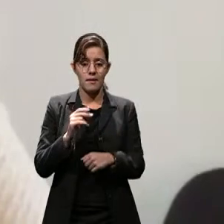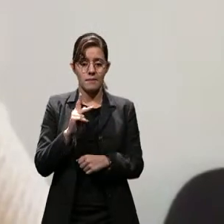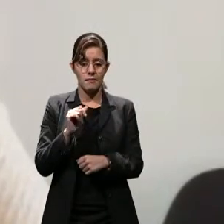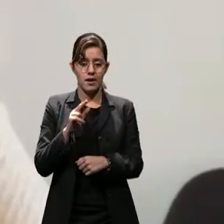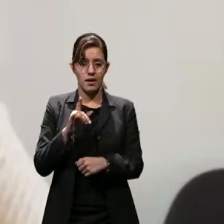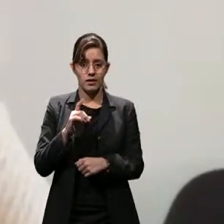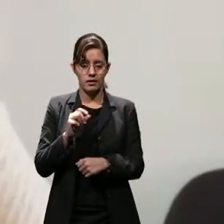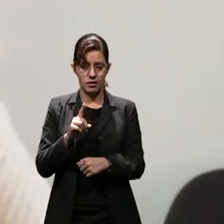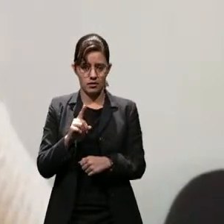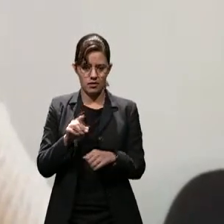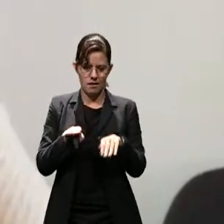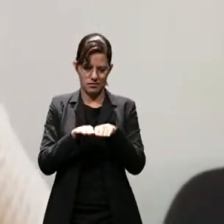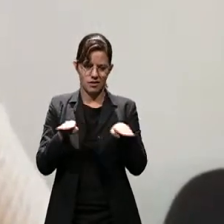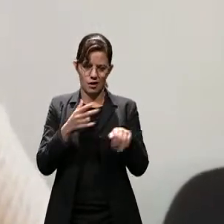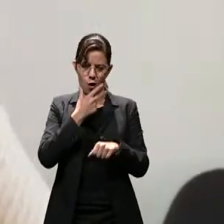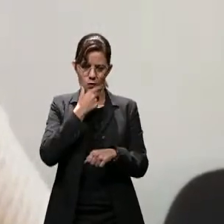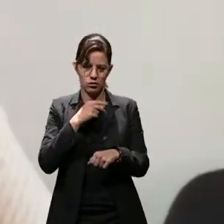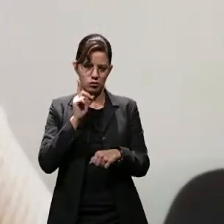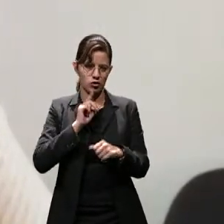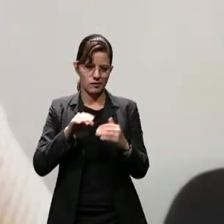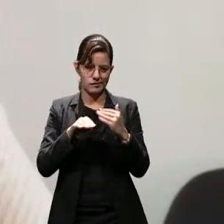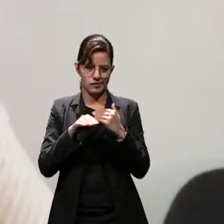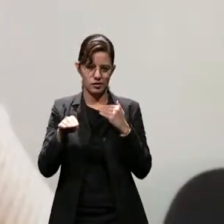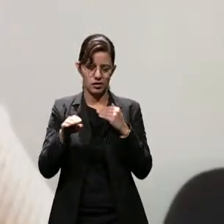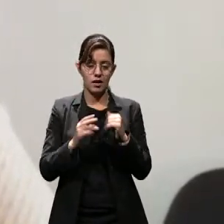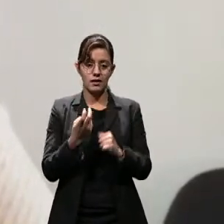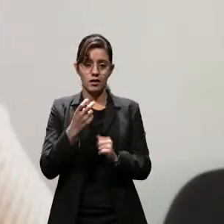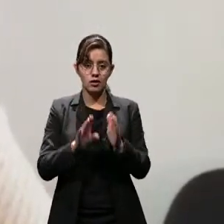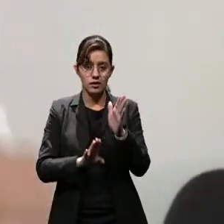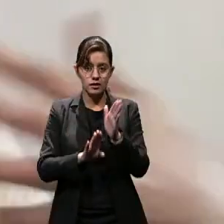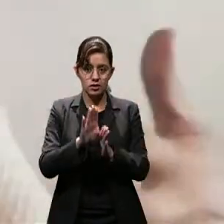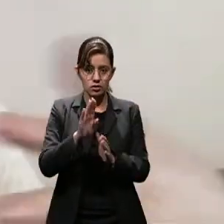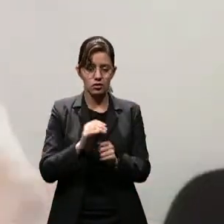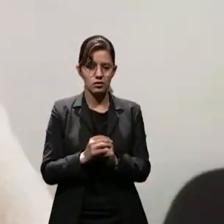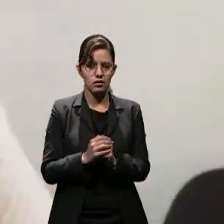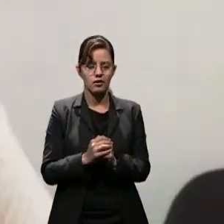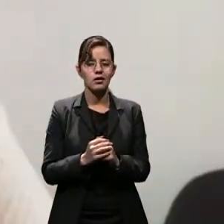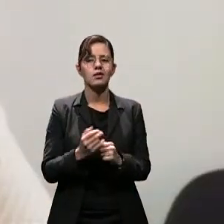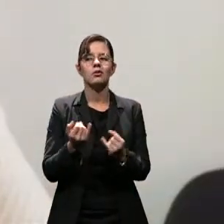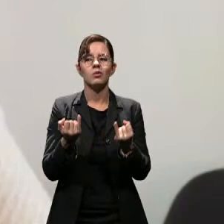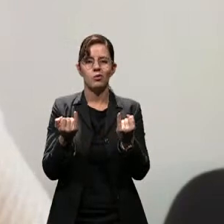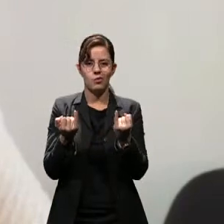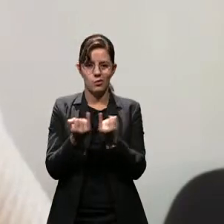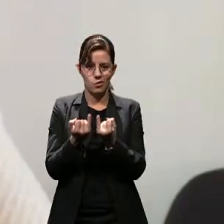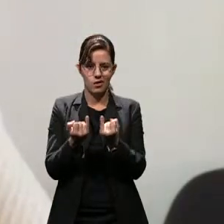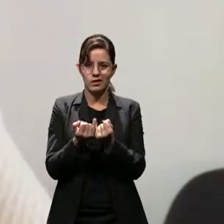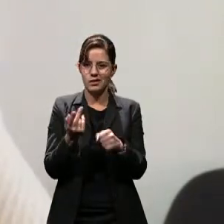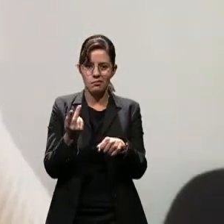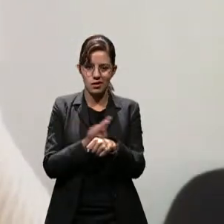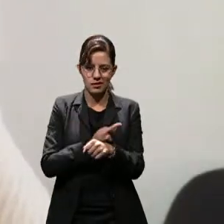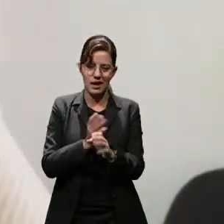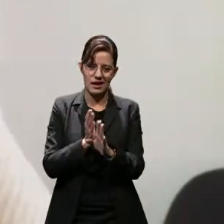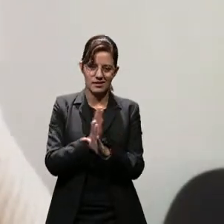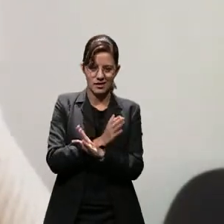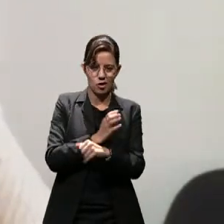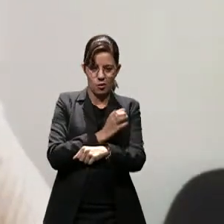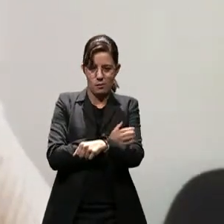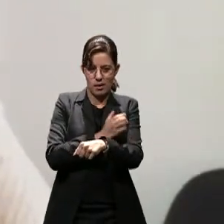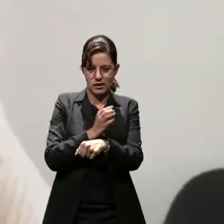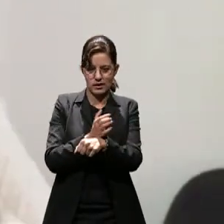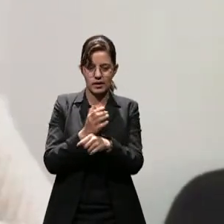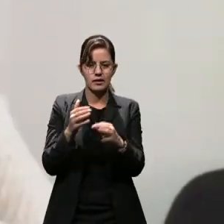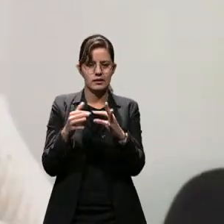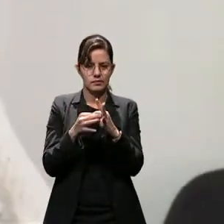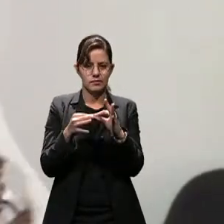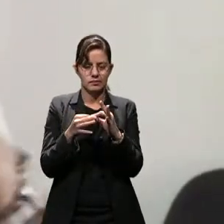this matter about progressing of women and the participation has not taken to a context that